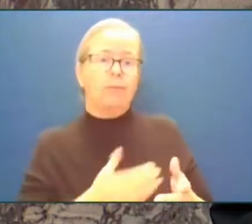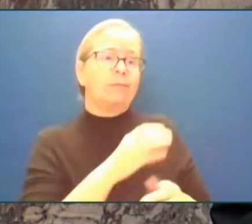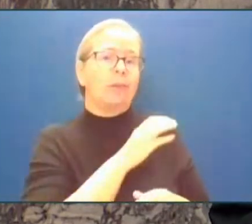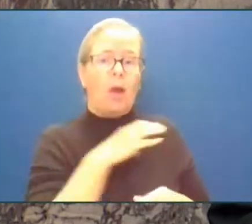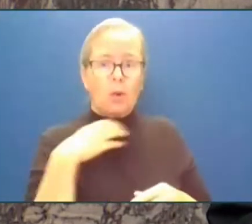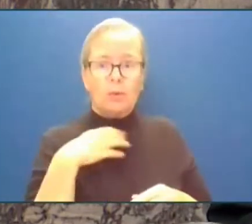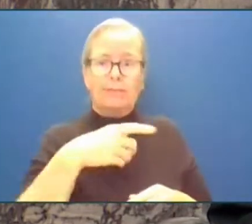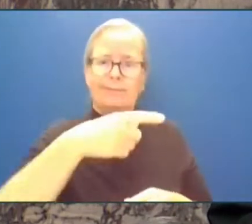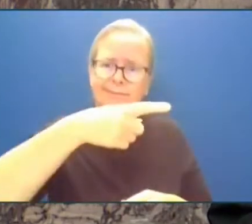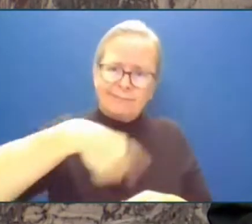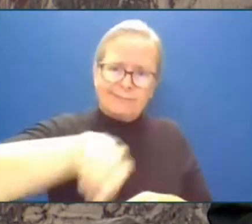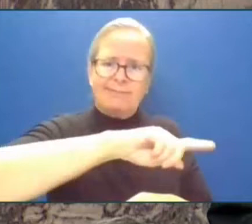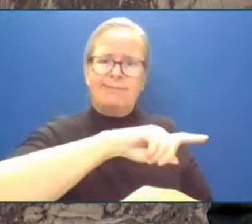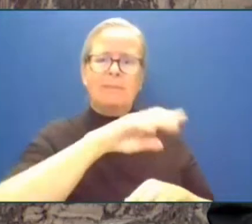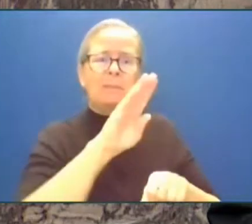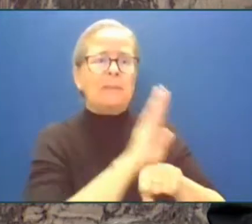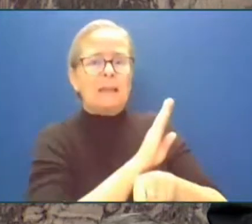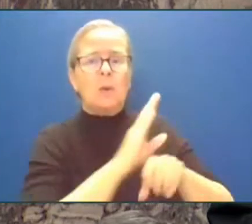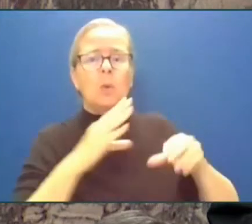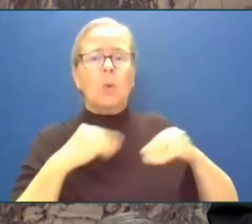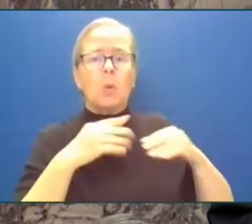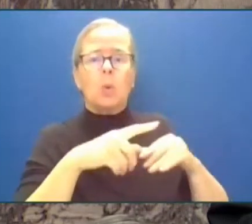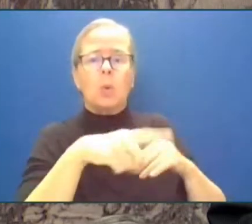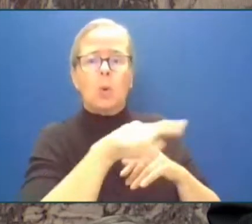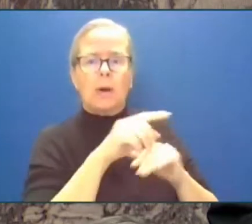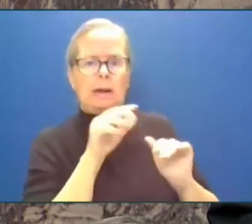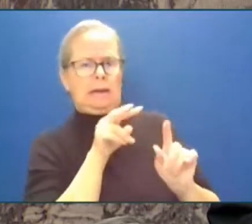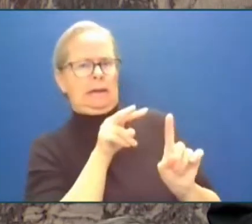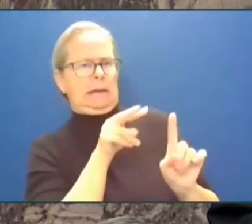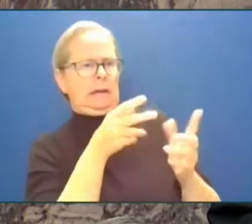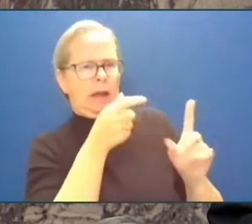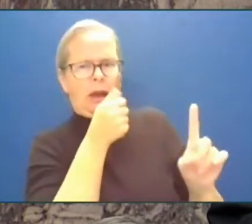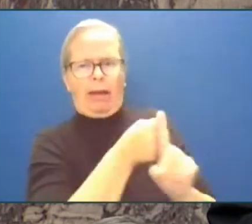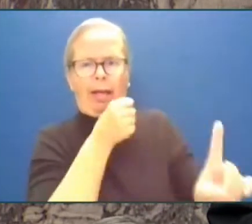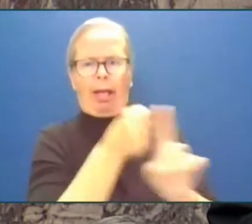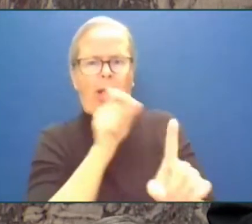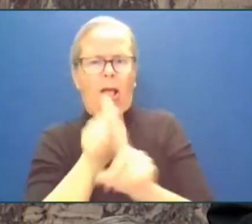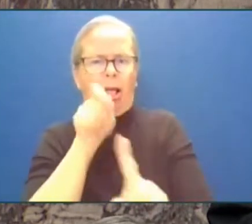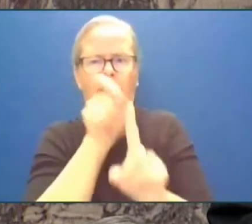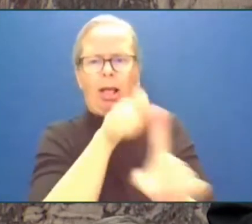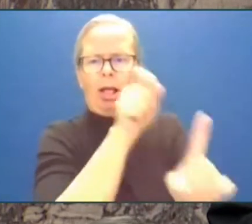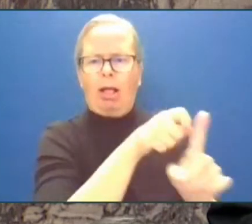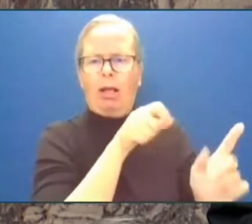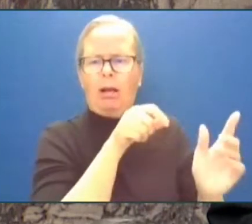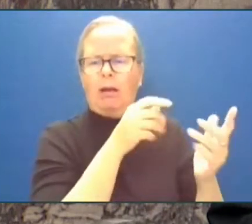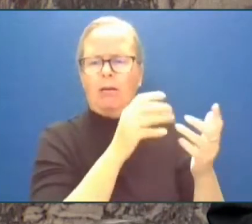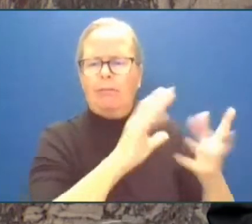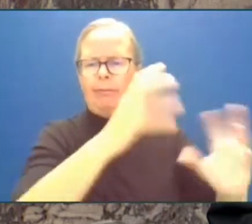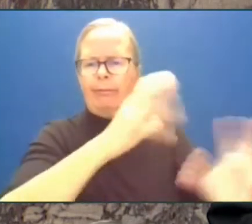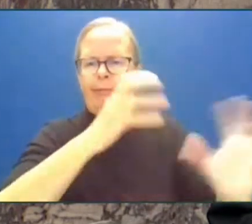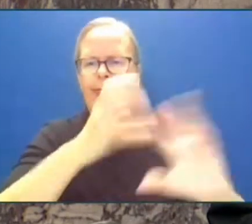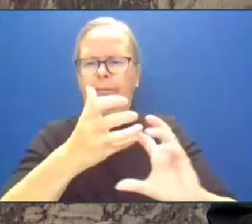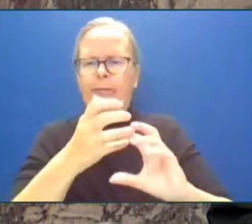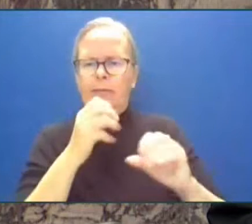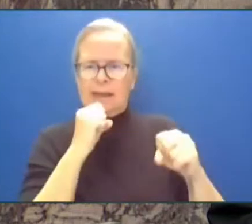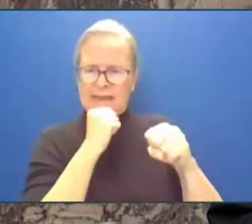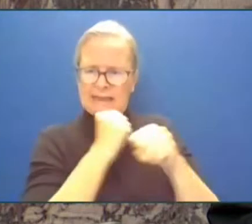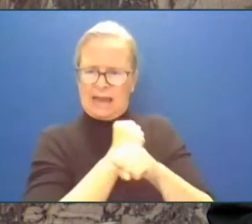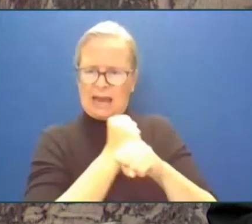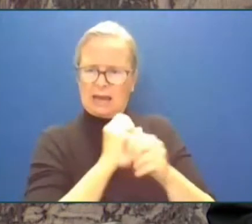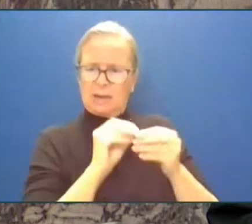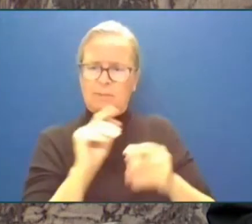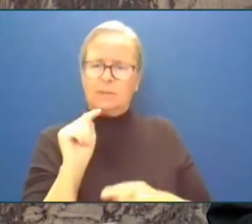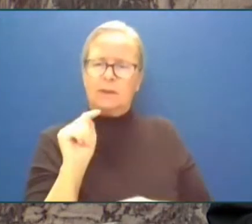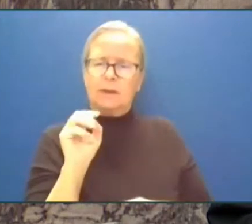daily basis. So here's a statistic for you. In Terrace alone, one individual was arrested over